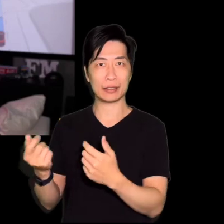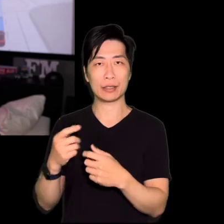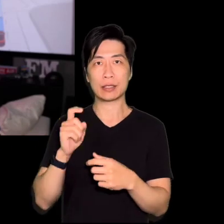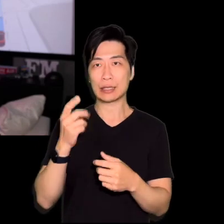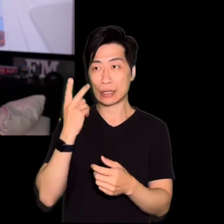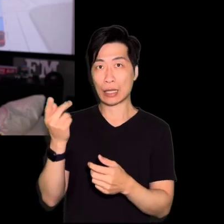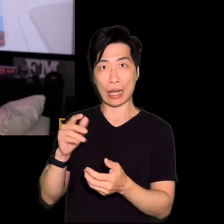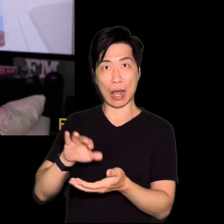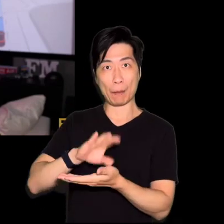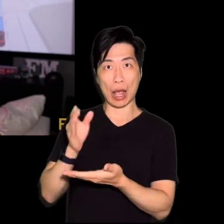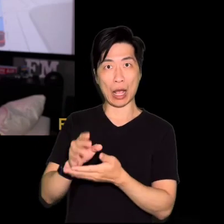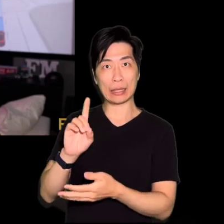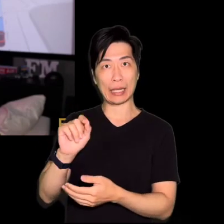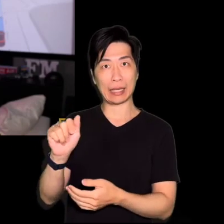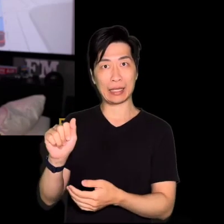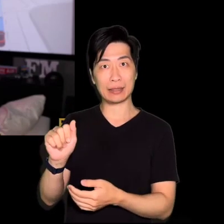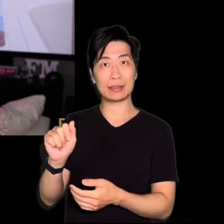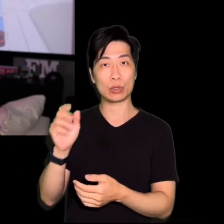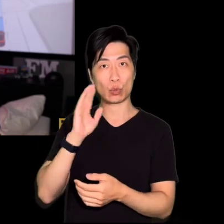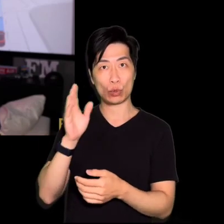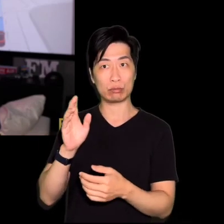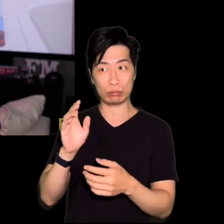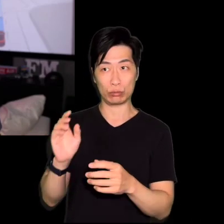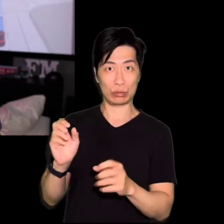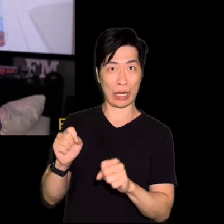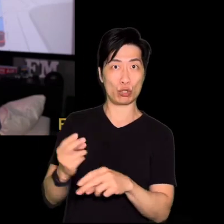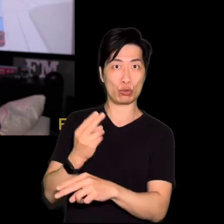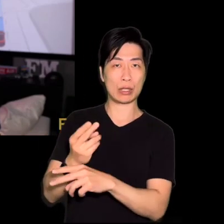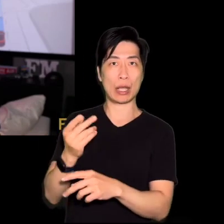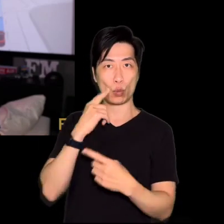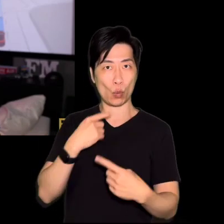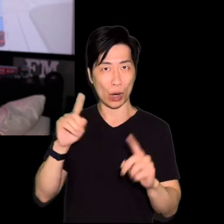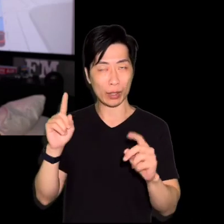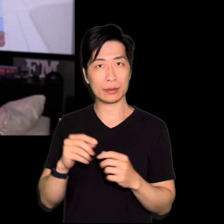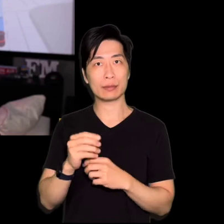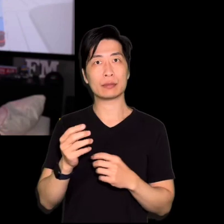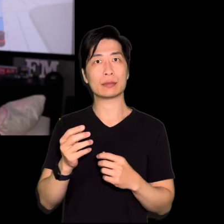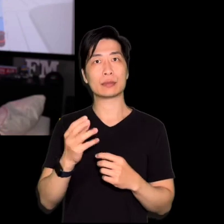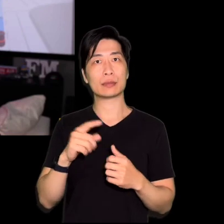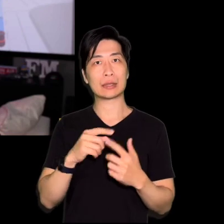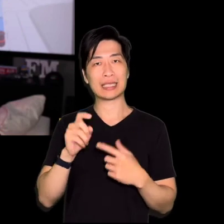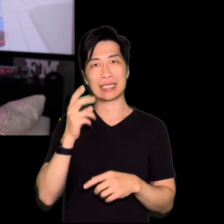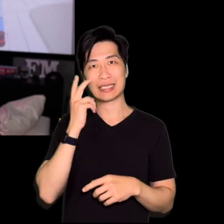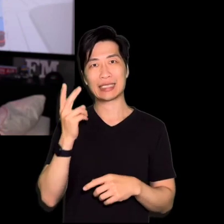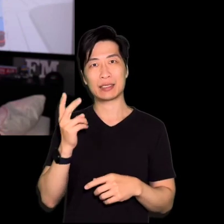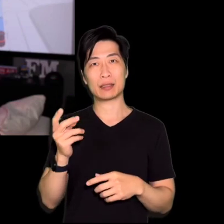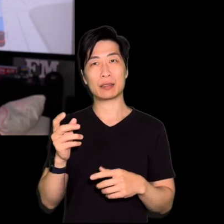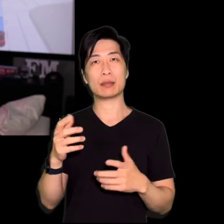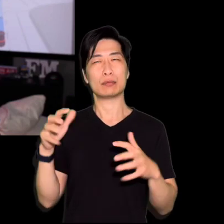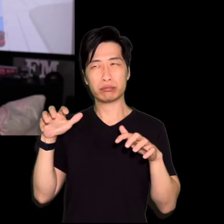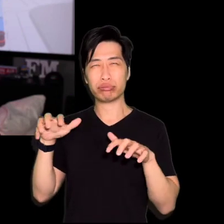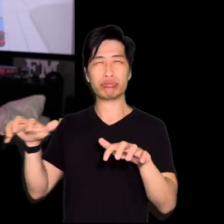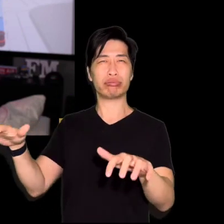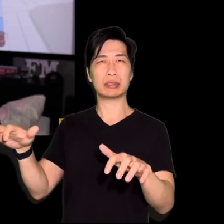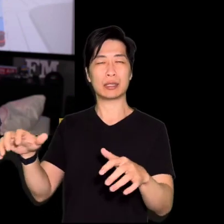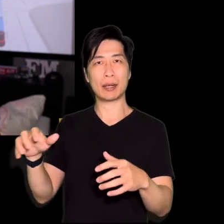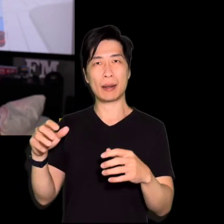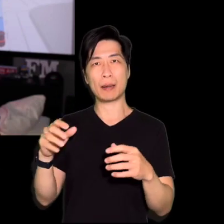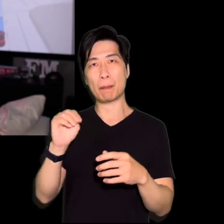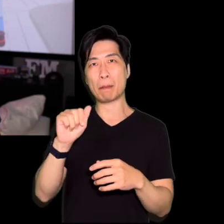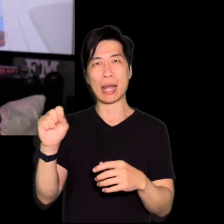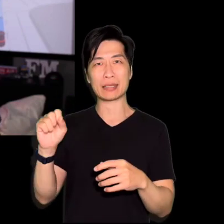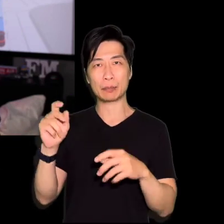usable and something that's going to work. And we need to see a critical mass of people, let's say in the tens